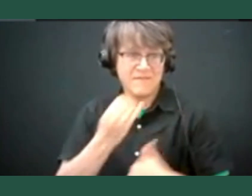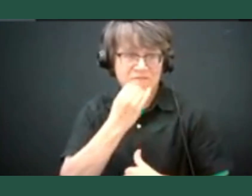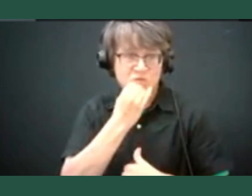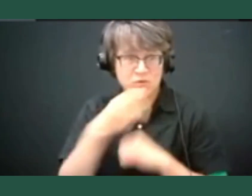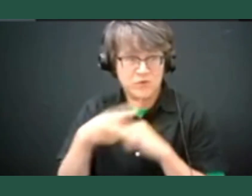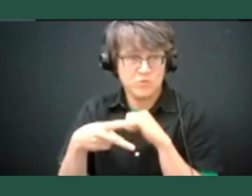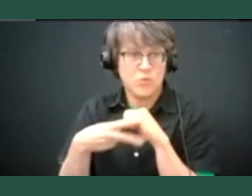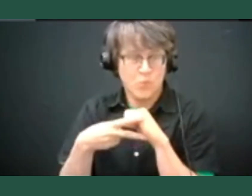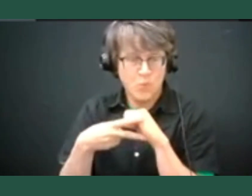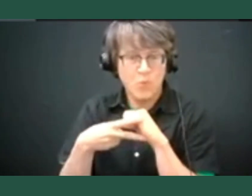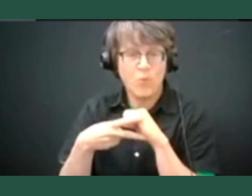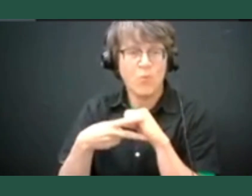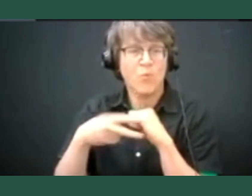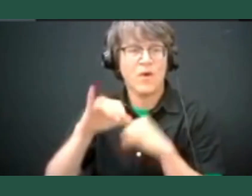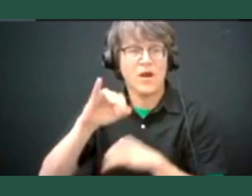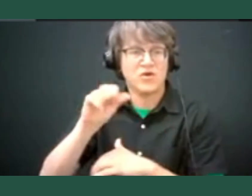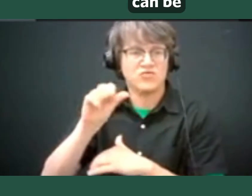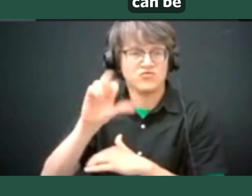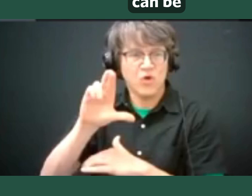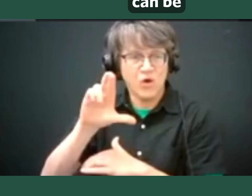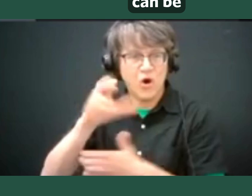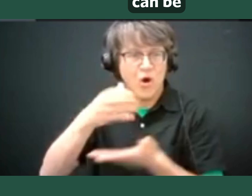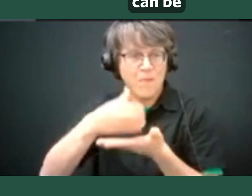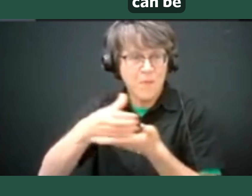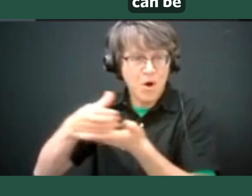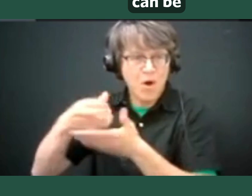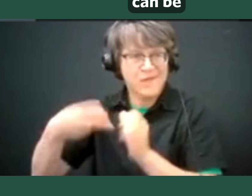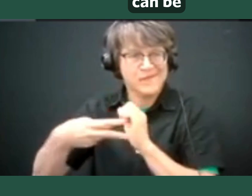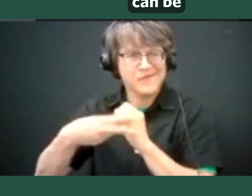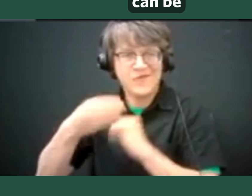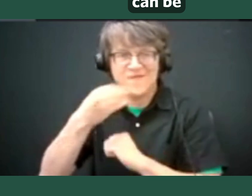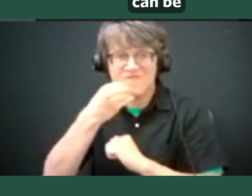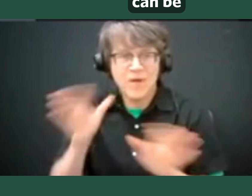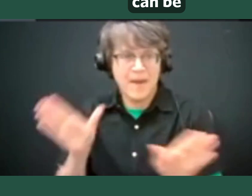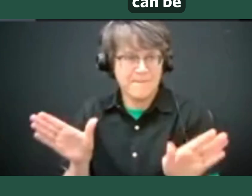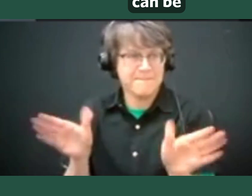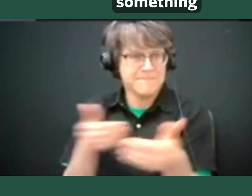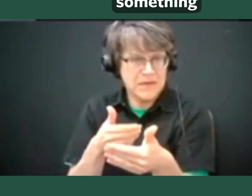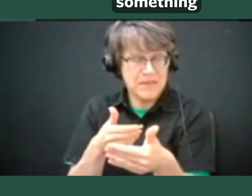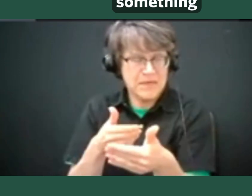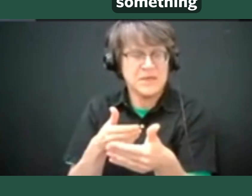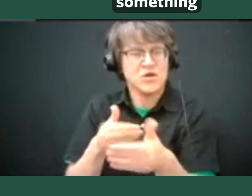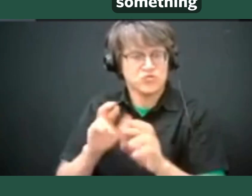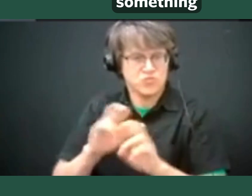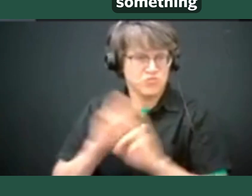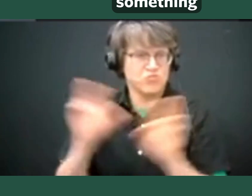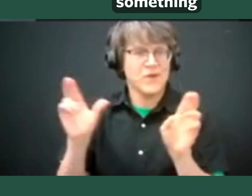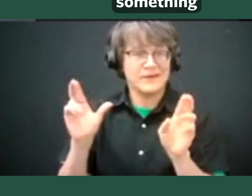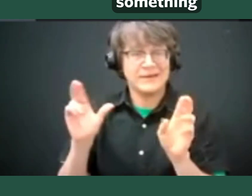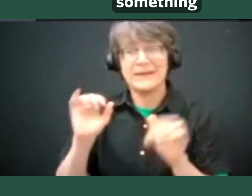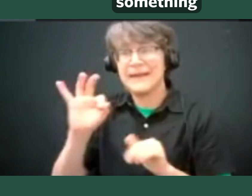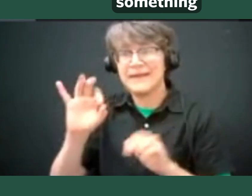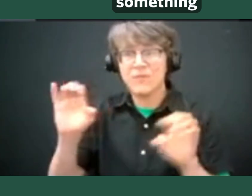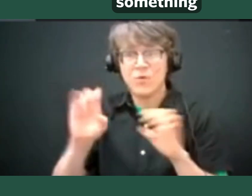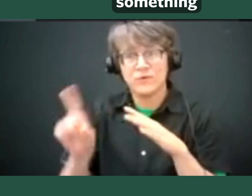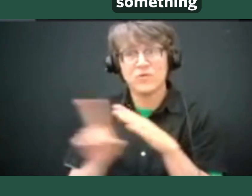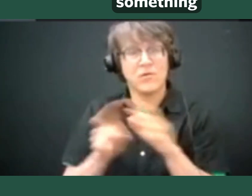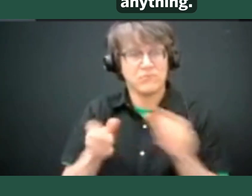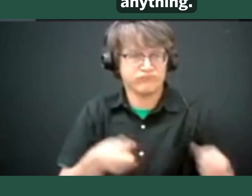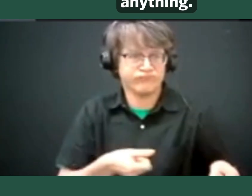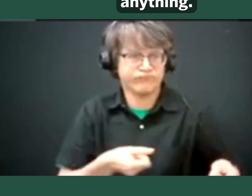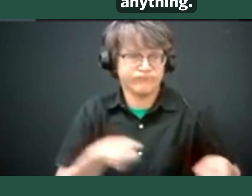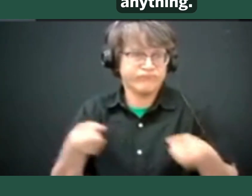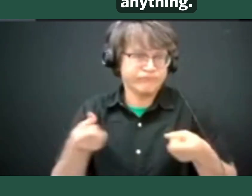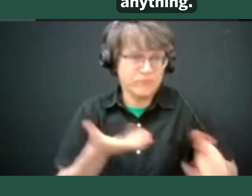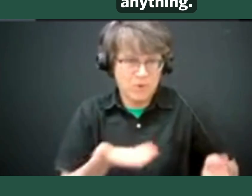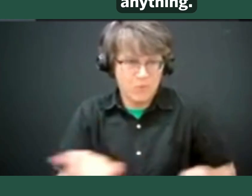in jars and things of that nature. We have things that are in bins that can be taken with us just in case